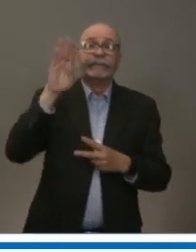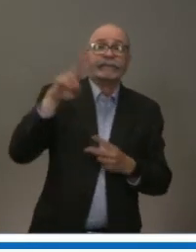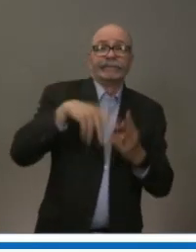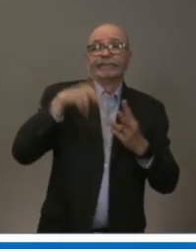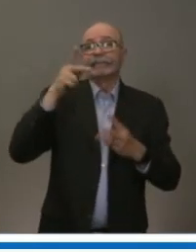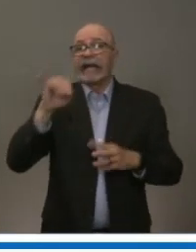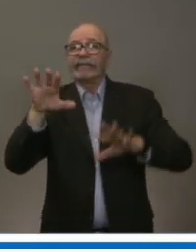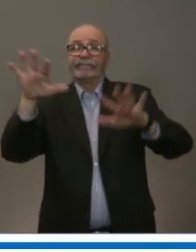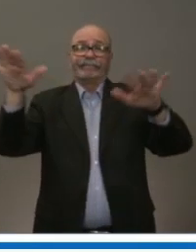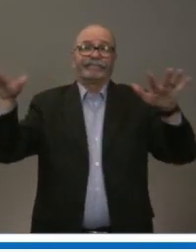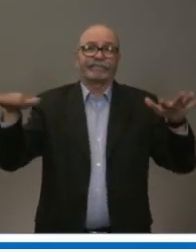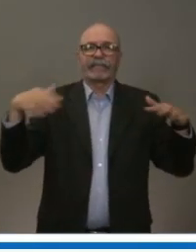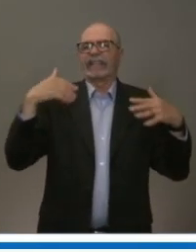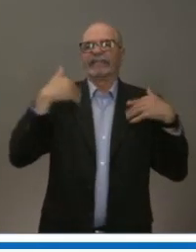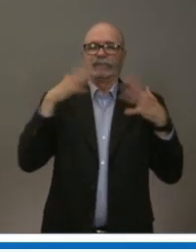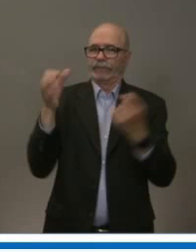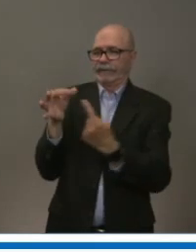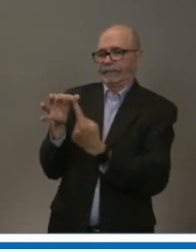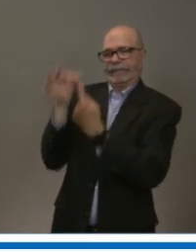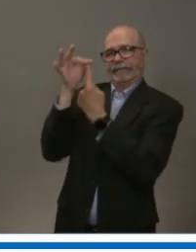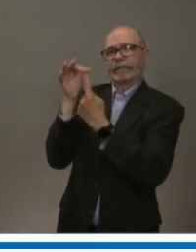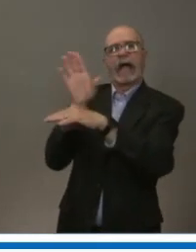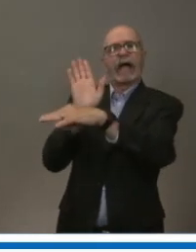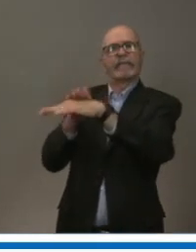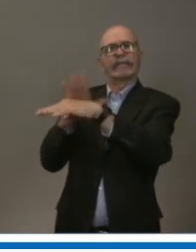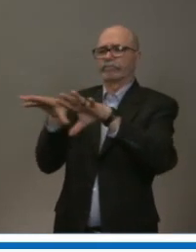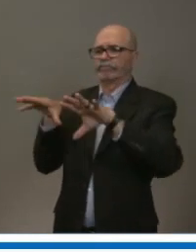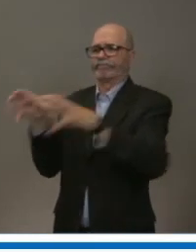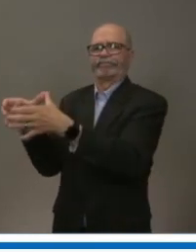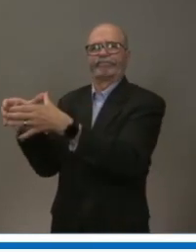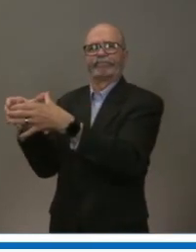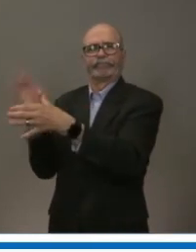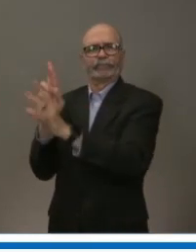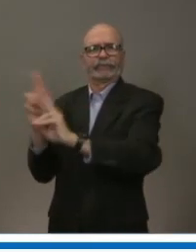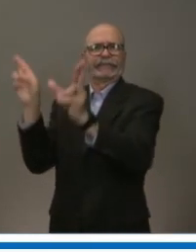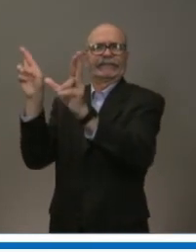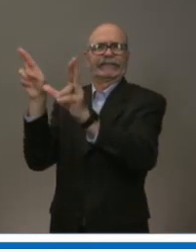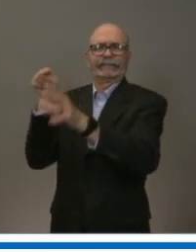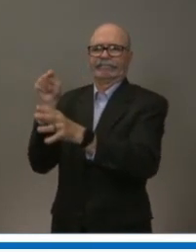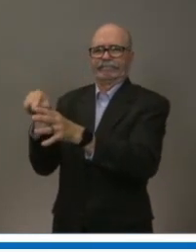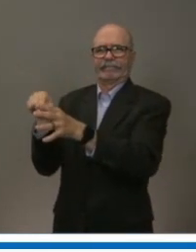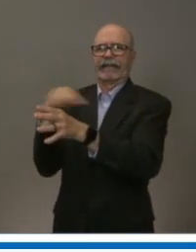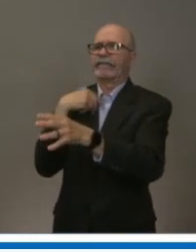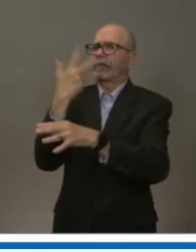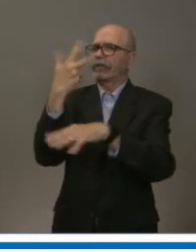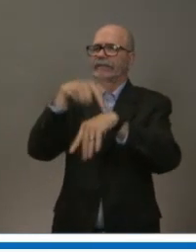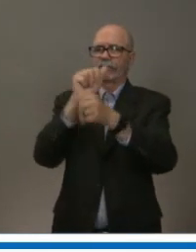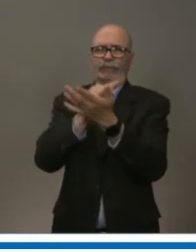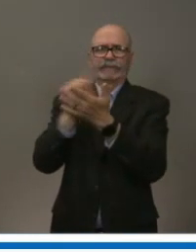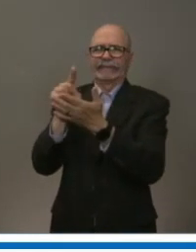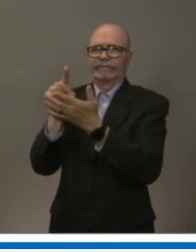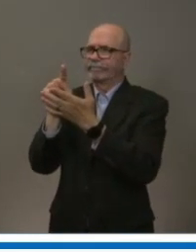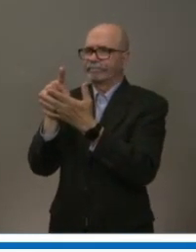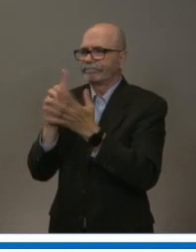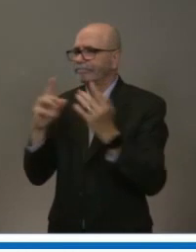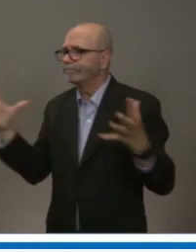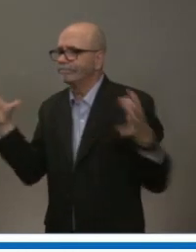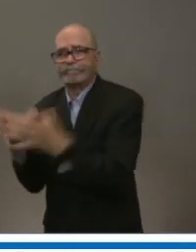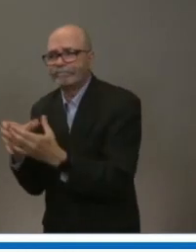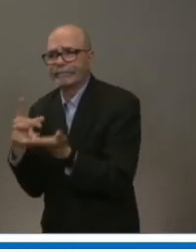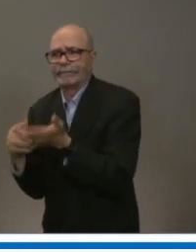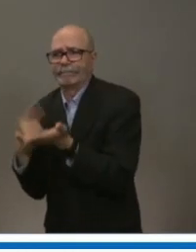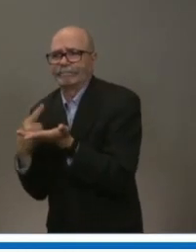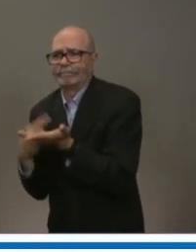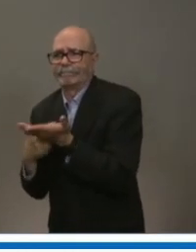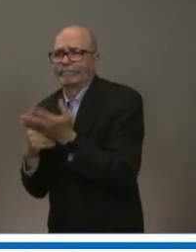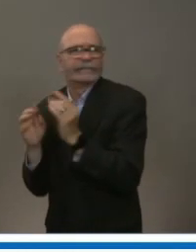Special Advisory Committee. We're on the calls together 3 times a week. I also had a separate call with my Atlantic colleagues just a few days ago to talk about all the things we're